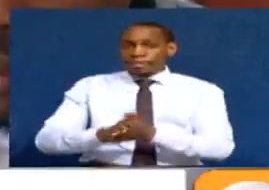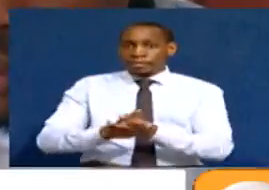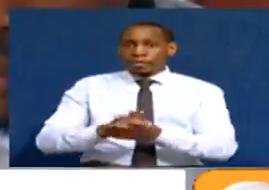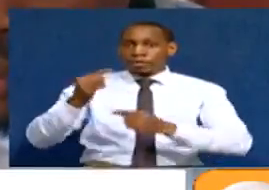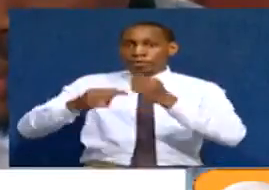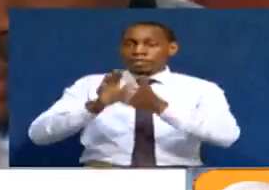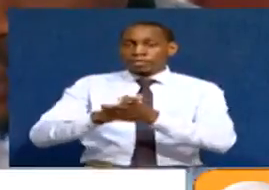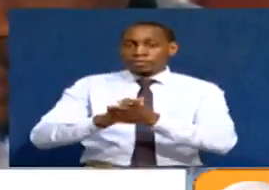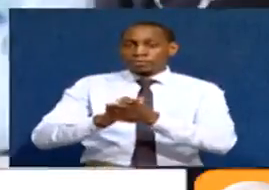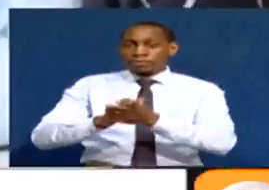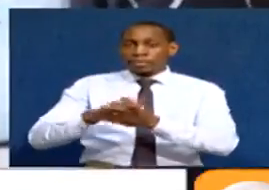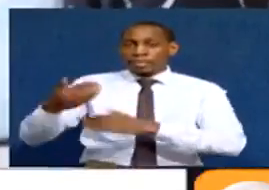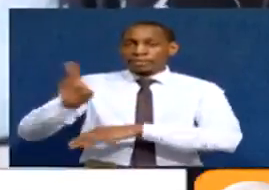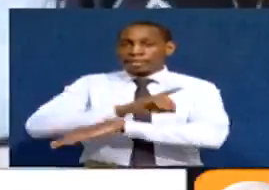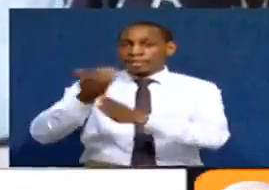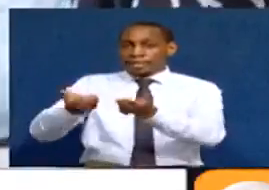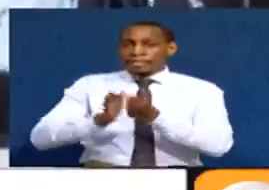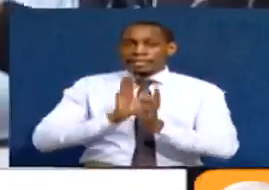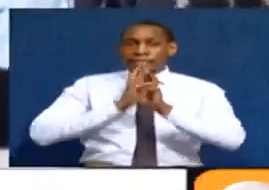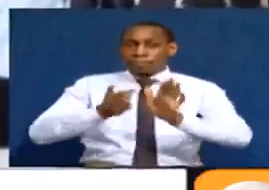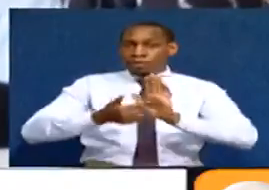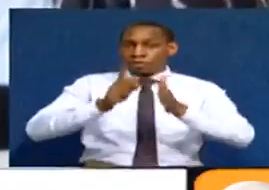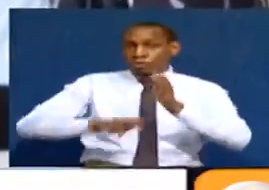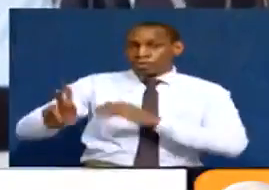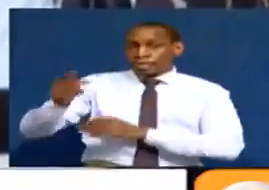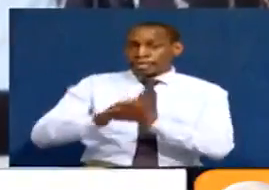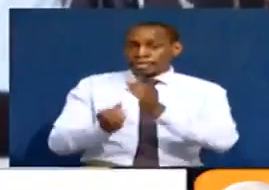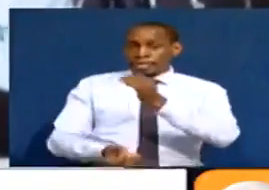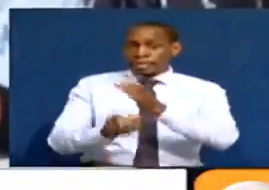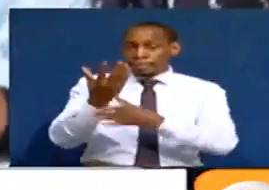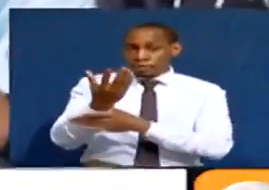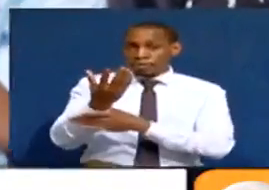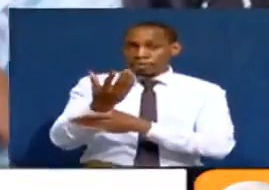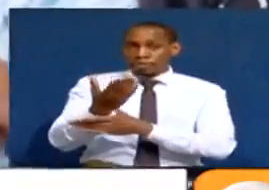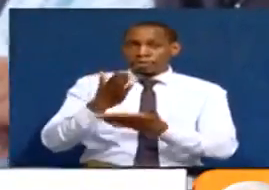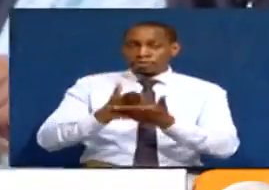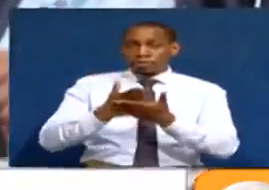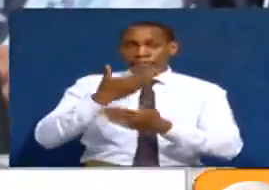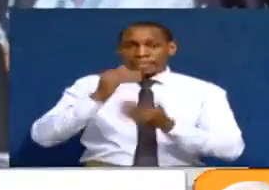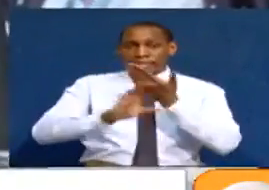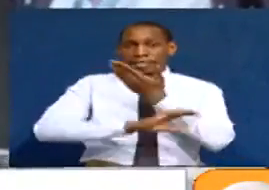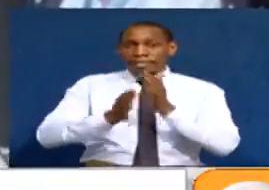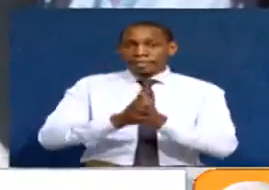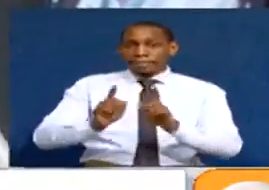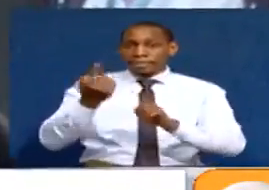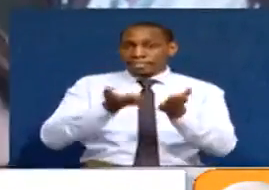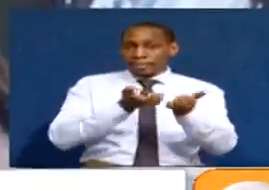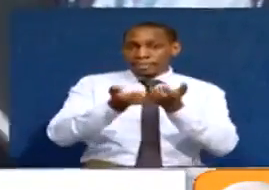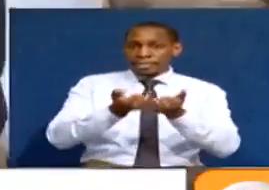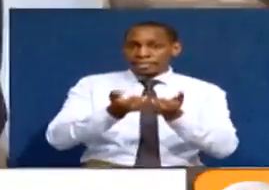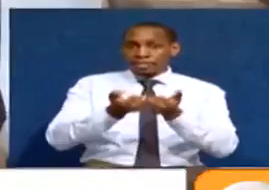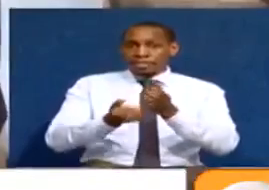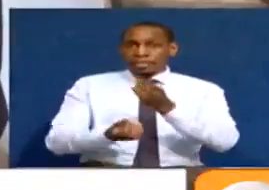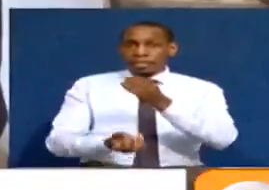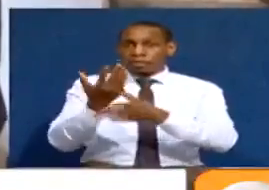their day-to-day needs. The report also indicated that Kenya had established itself as the go-to country for many startups looking to